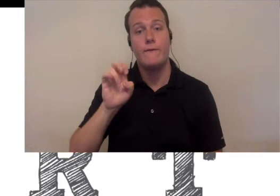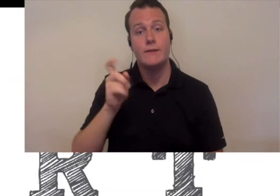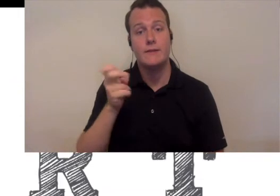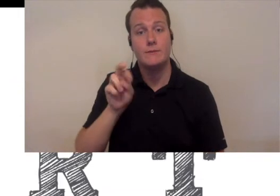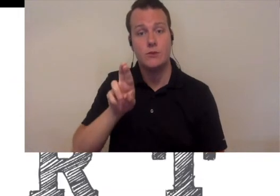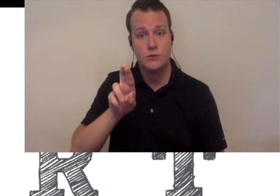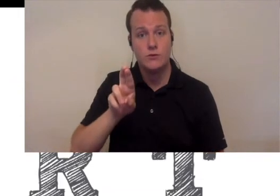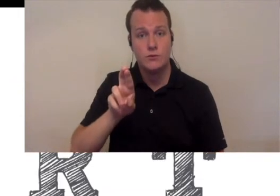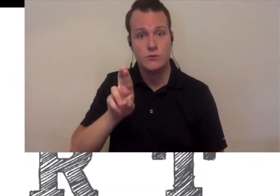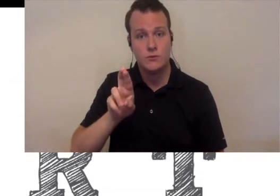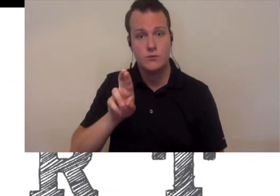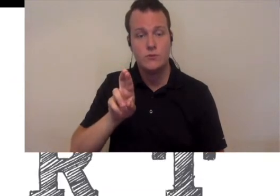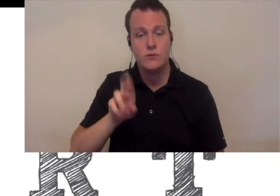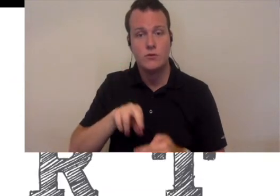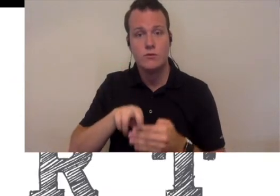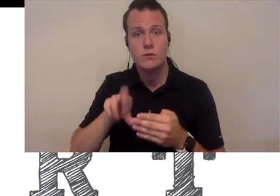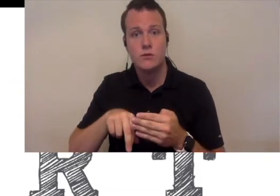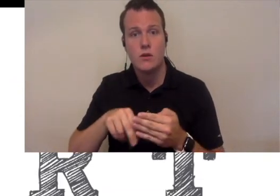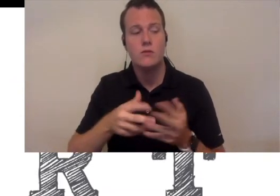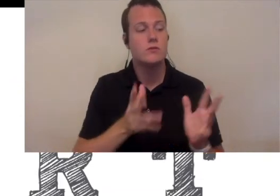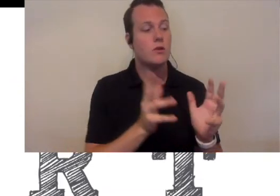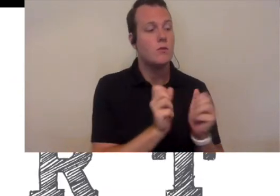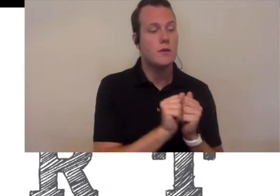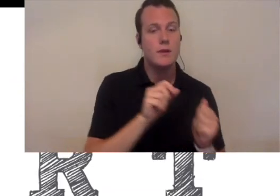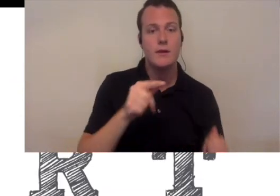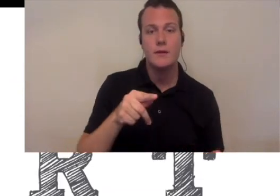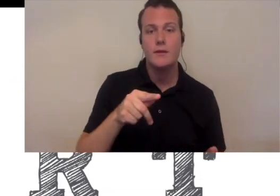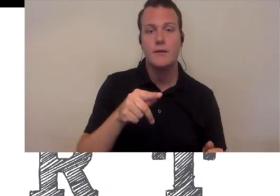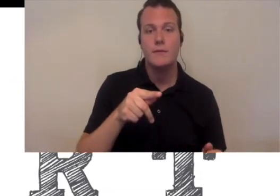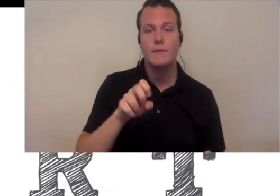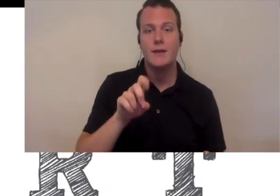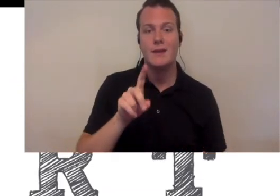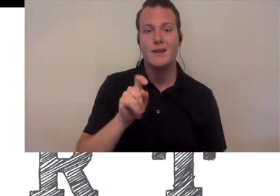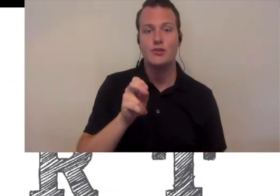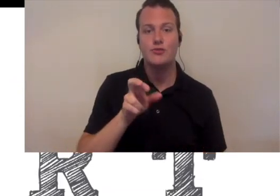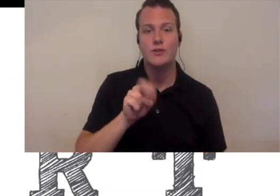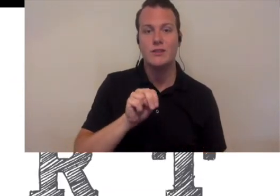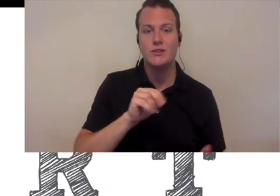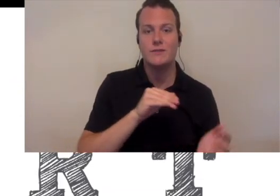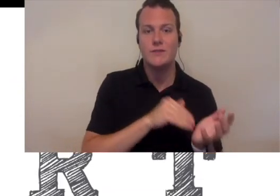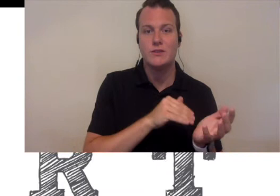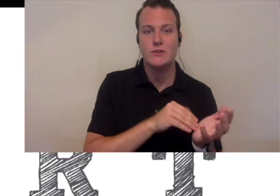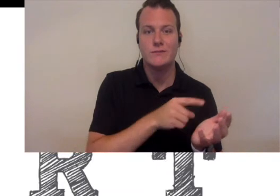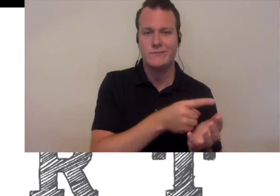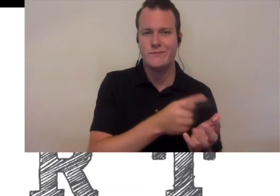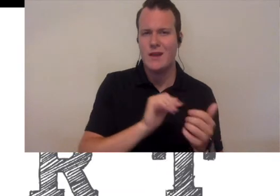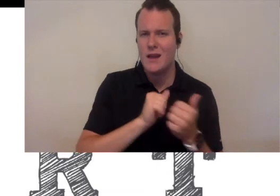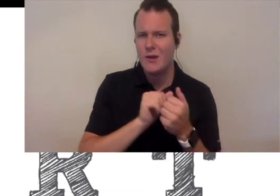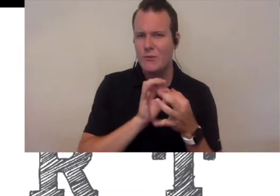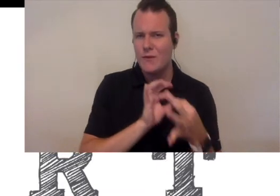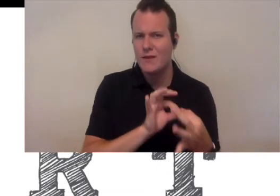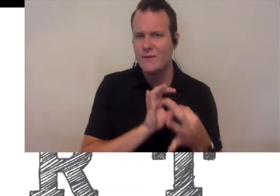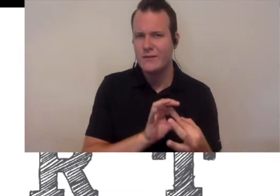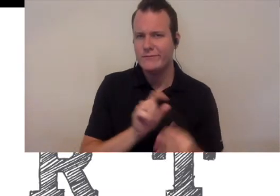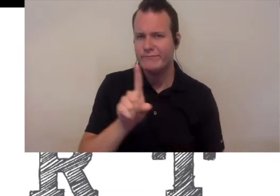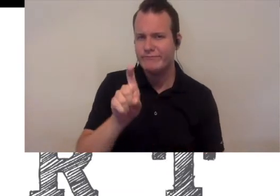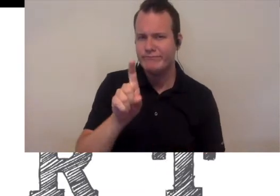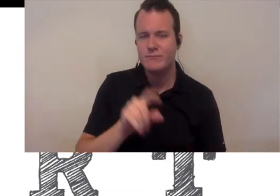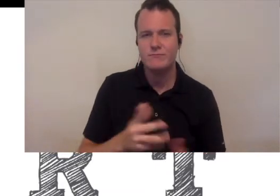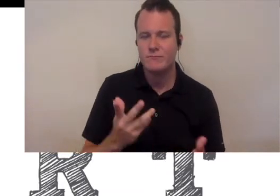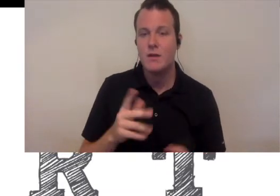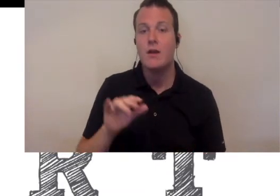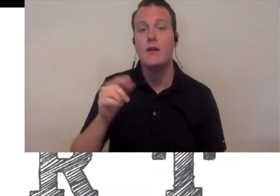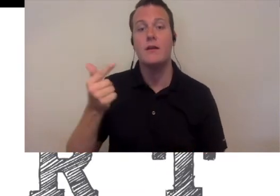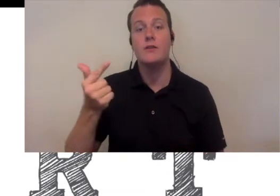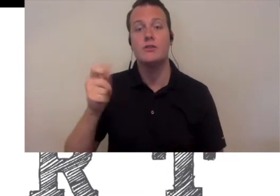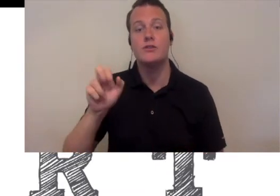you're talking to pediatricians, well, then how relevant is that? But if you're talking to gerontologists,